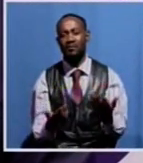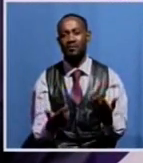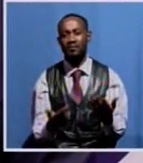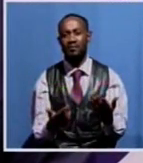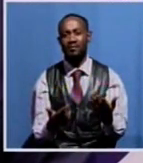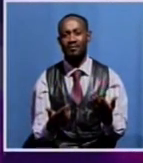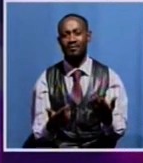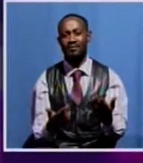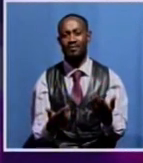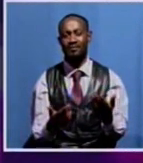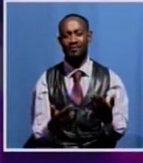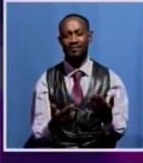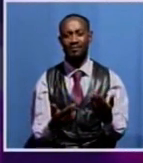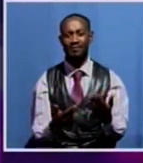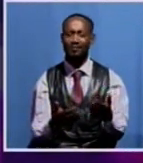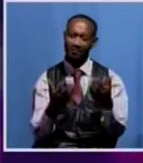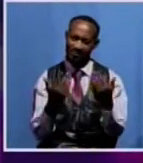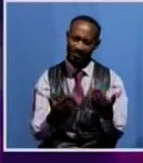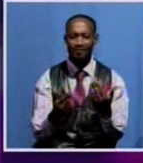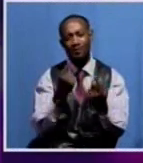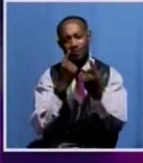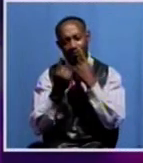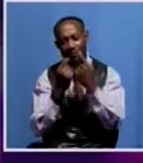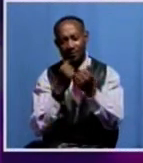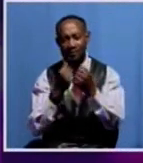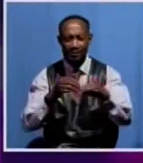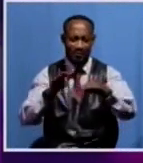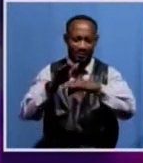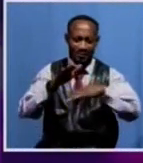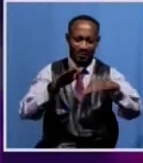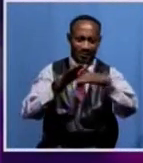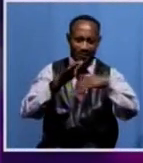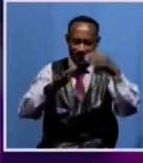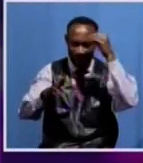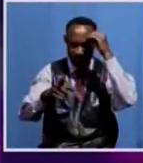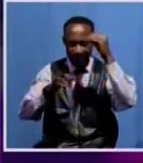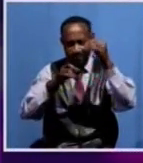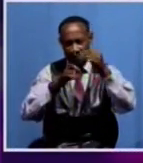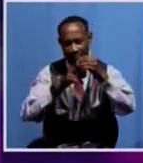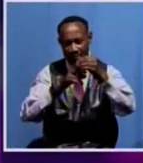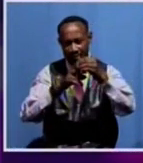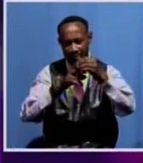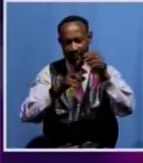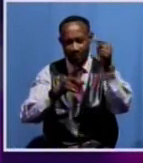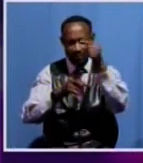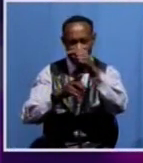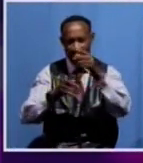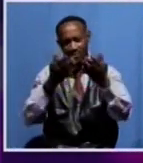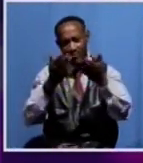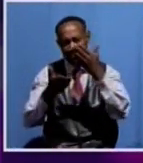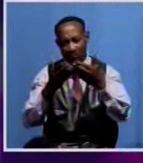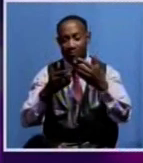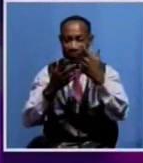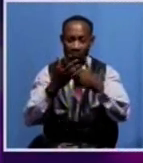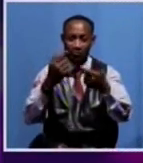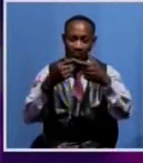Let me get to some of the fundamentals on your objectives. You are less ambitious on growth. And maybe as a result of what we're experiencing now,